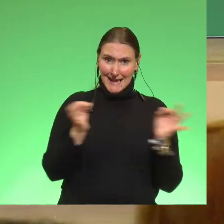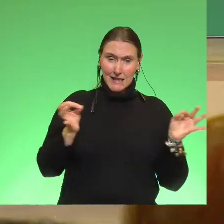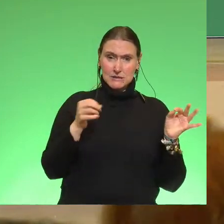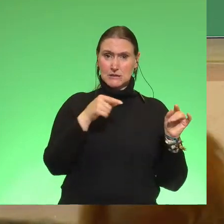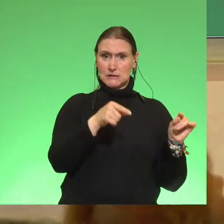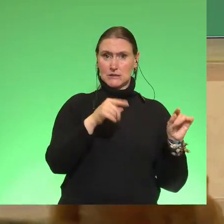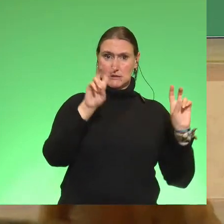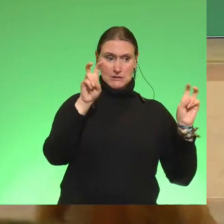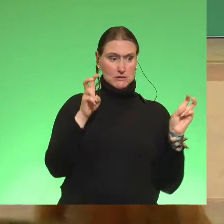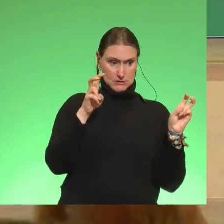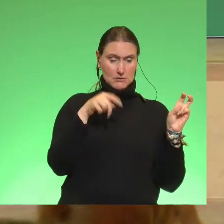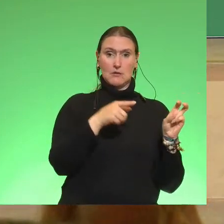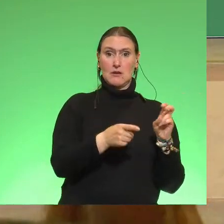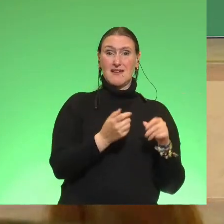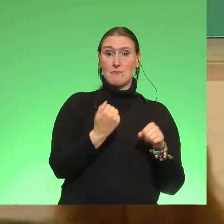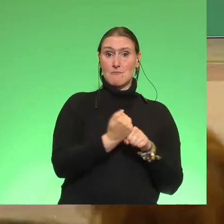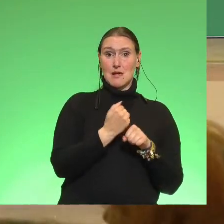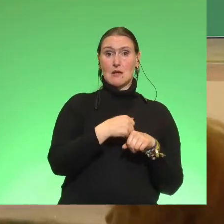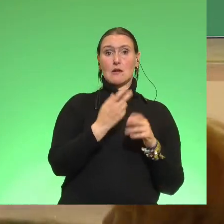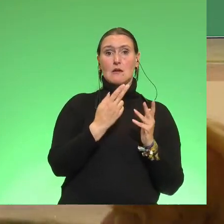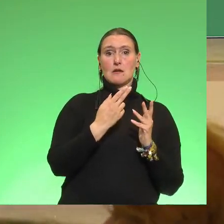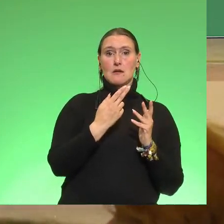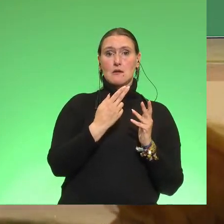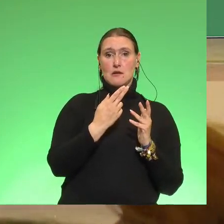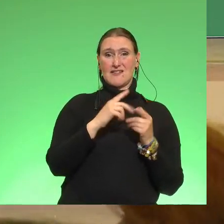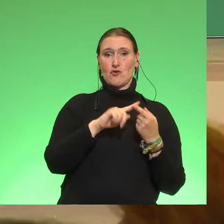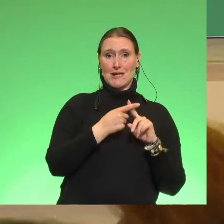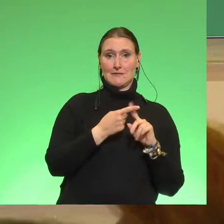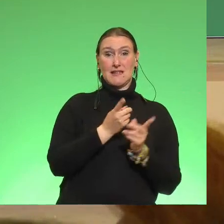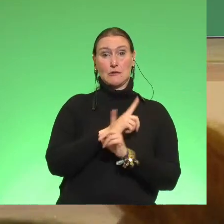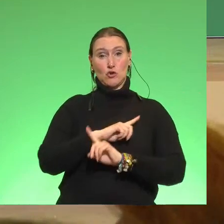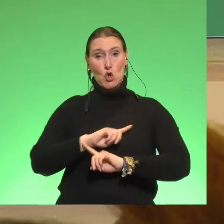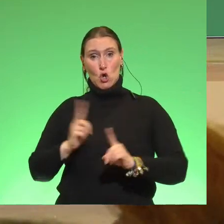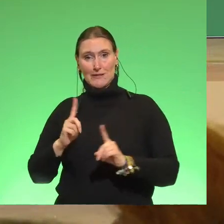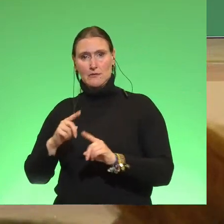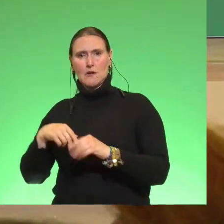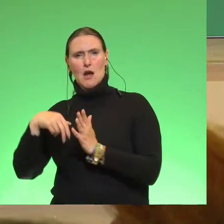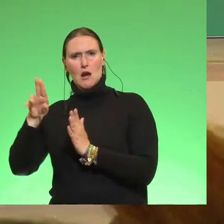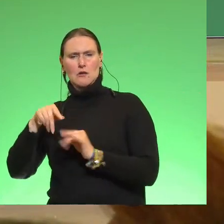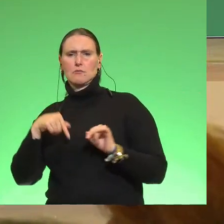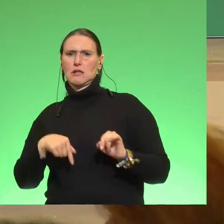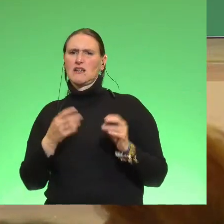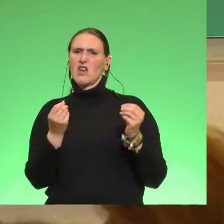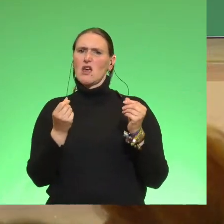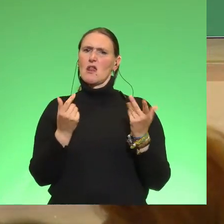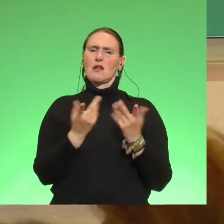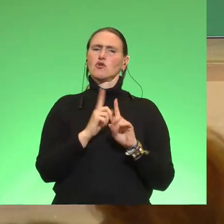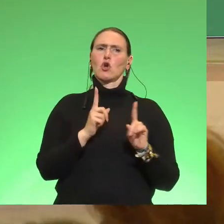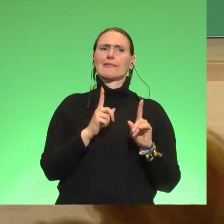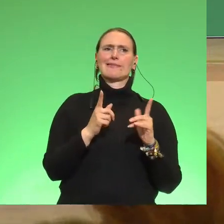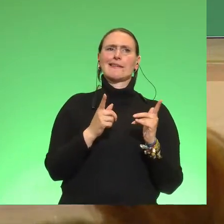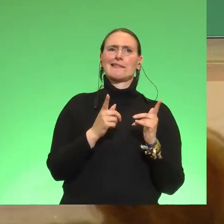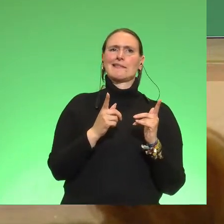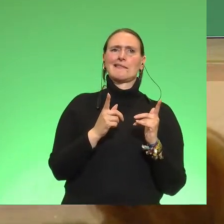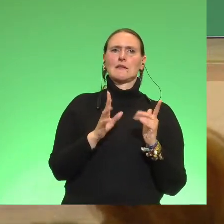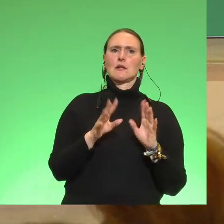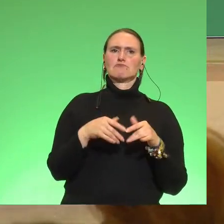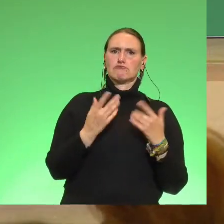mean translated into a country or a space where we don't feel the urgency, but actually need